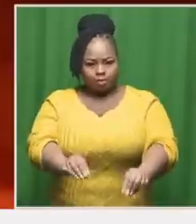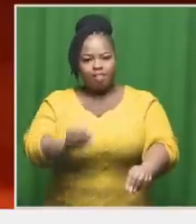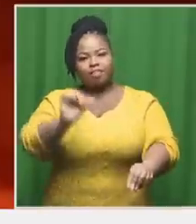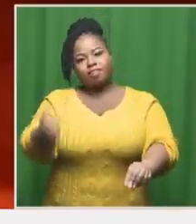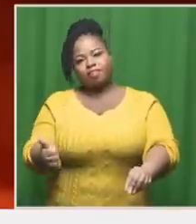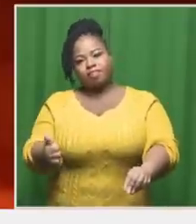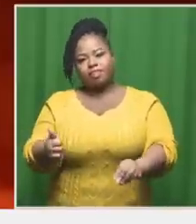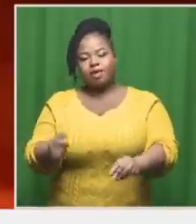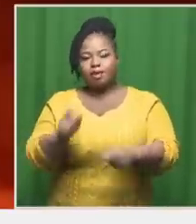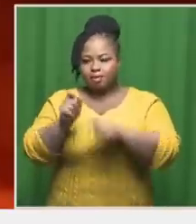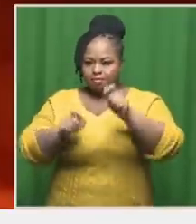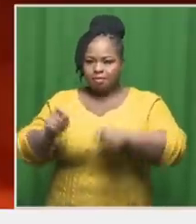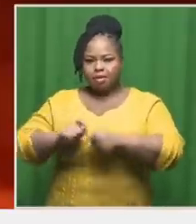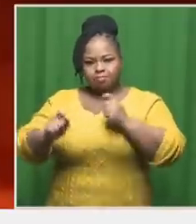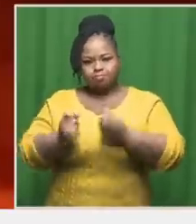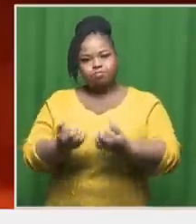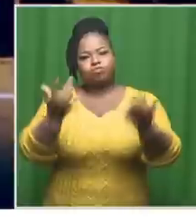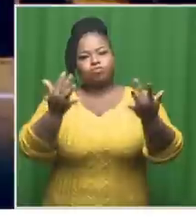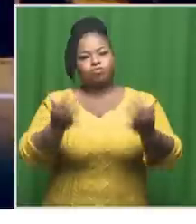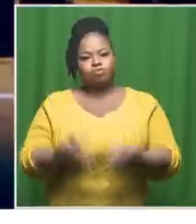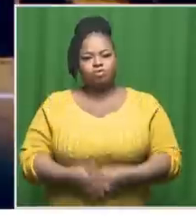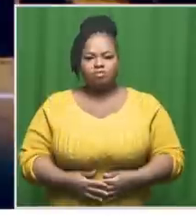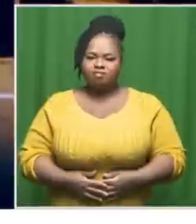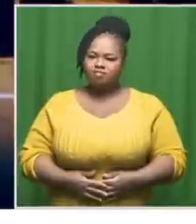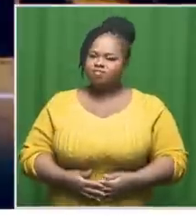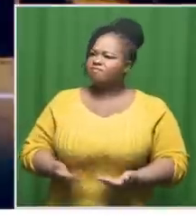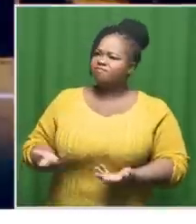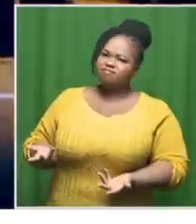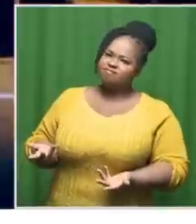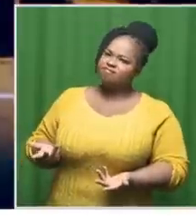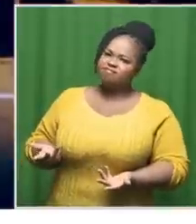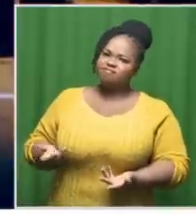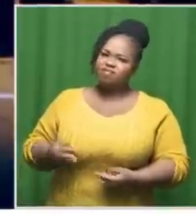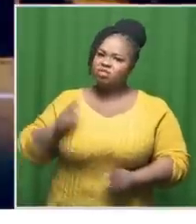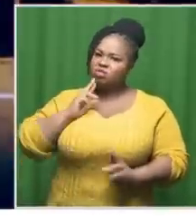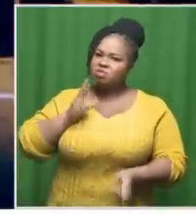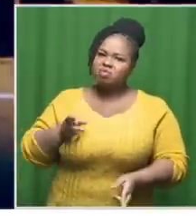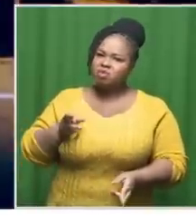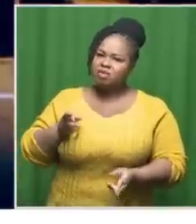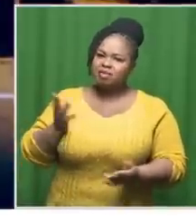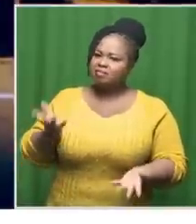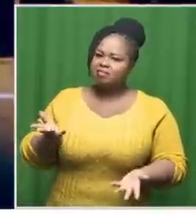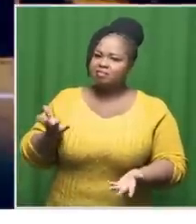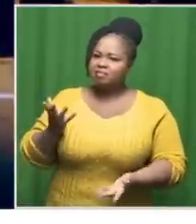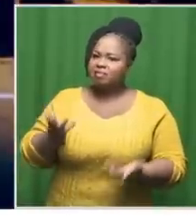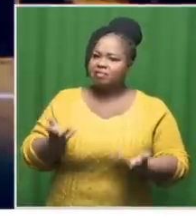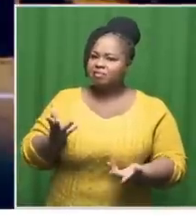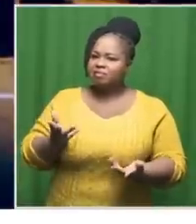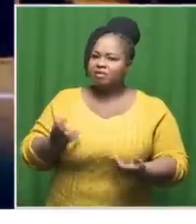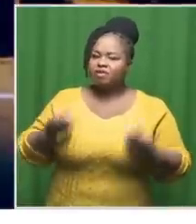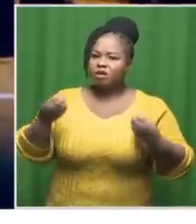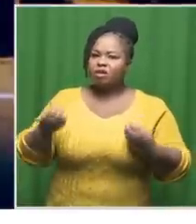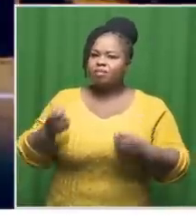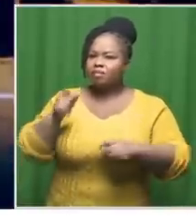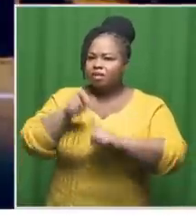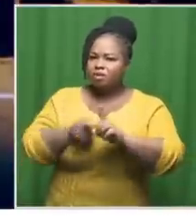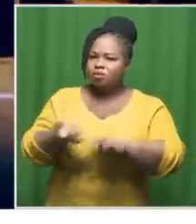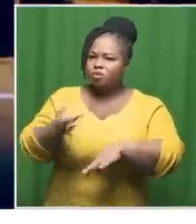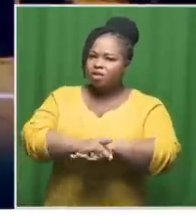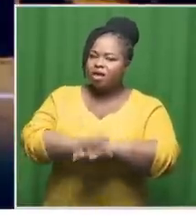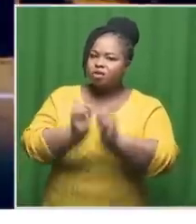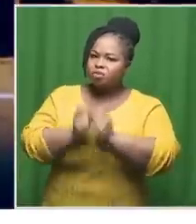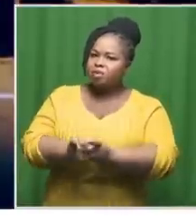by the arsonists, yes. All right. Has there any been reported incidents of maybe loss of life or